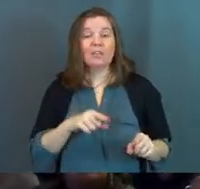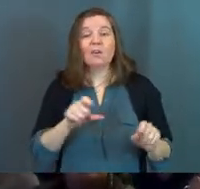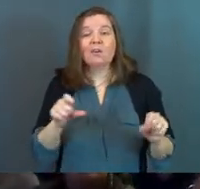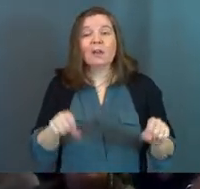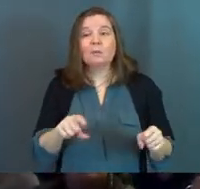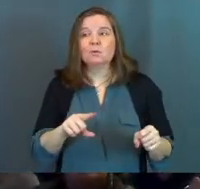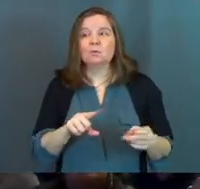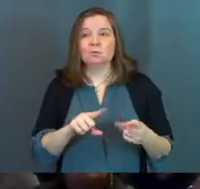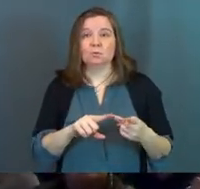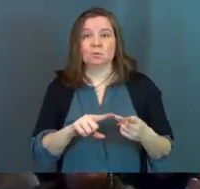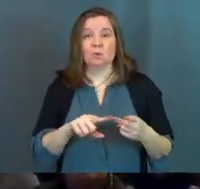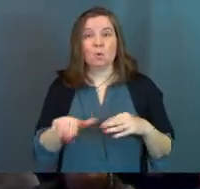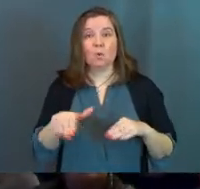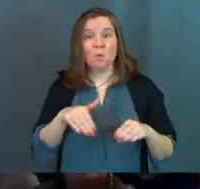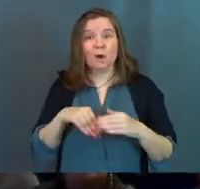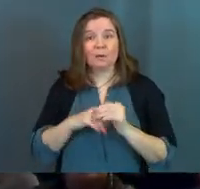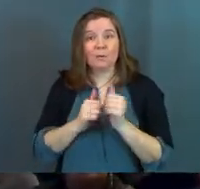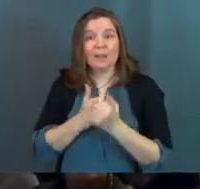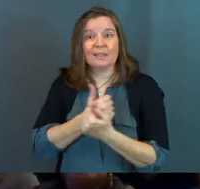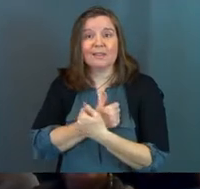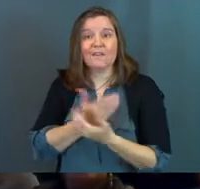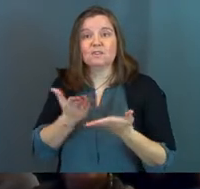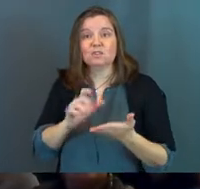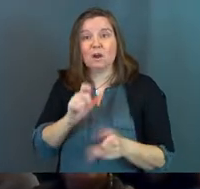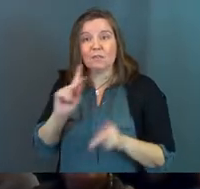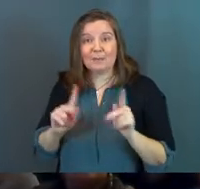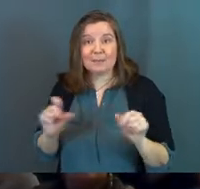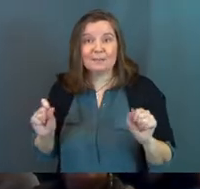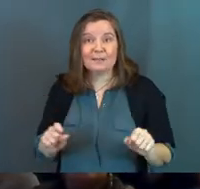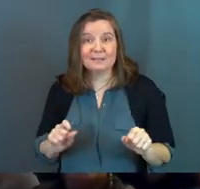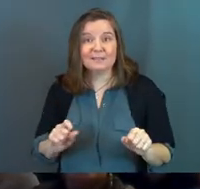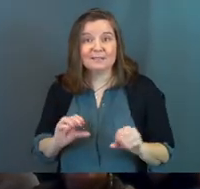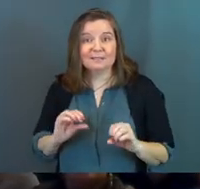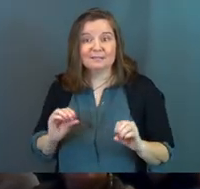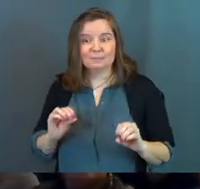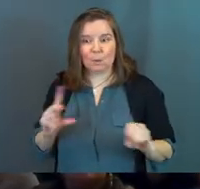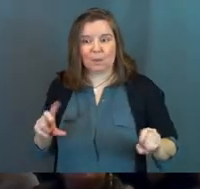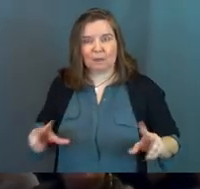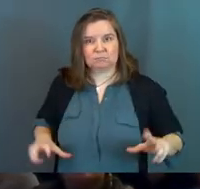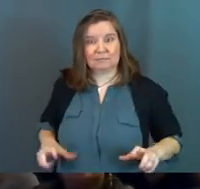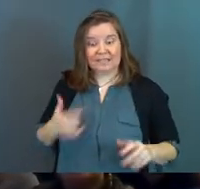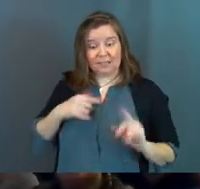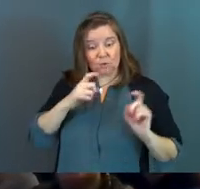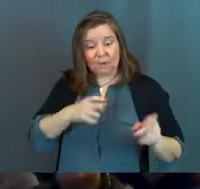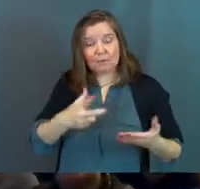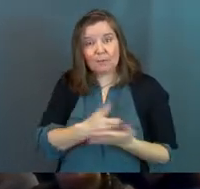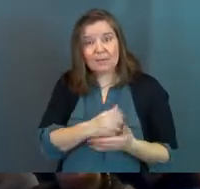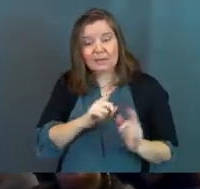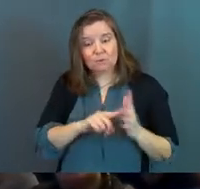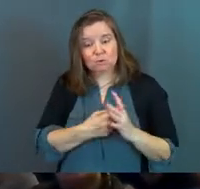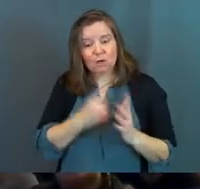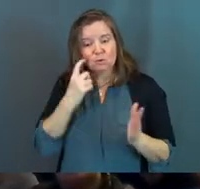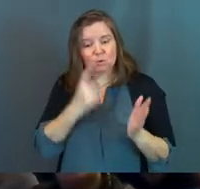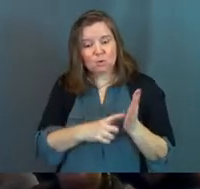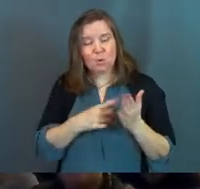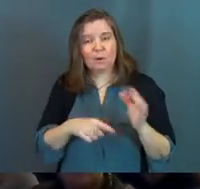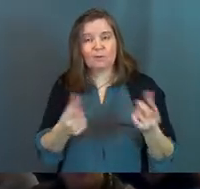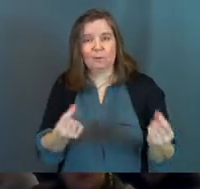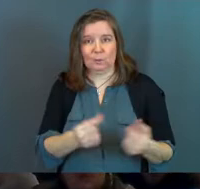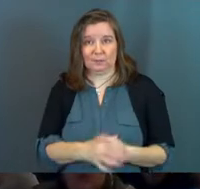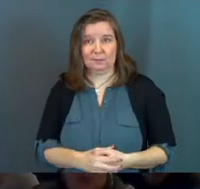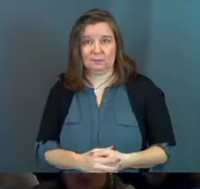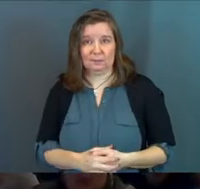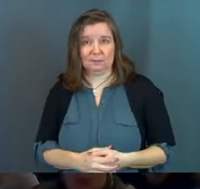even able to walk in love and serve other people selflessly if you give them the chance and if you start to notice what they're